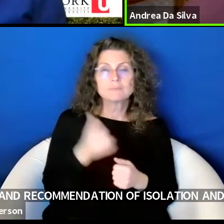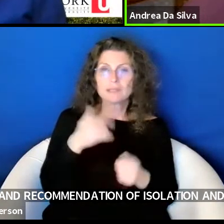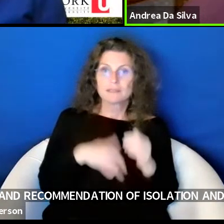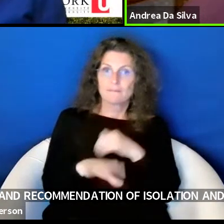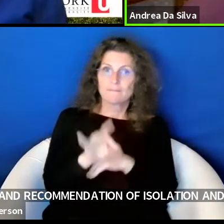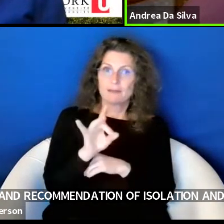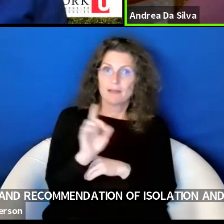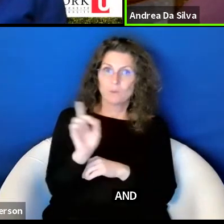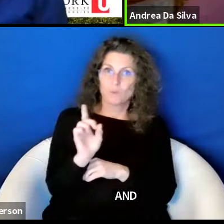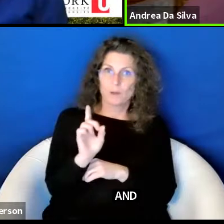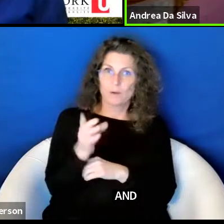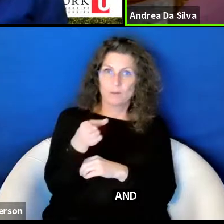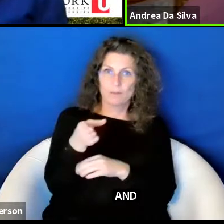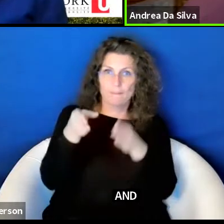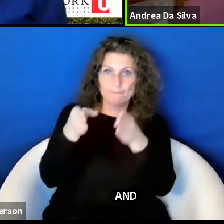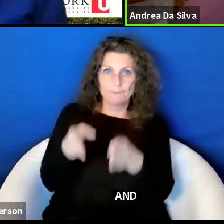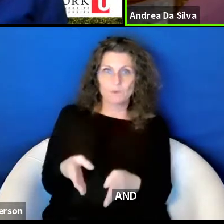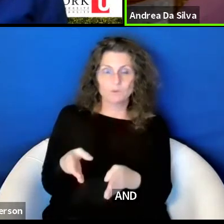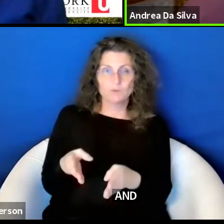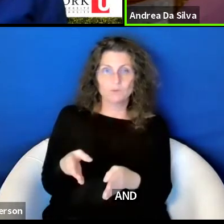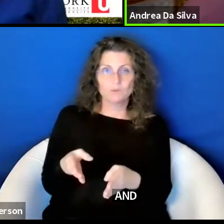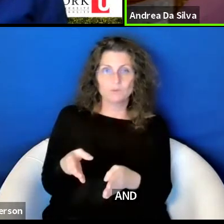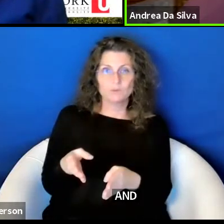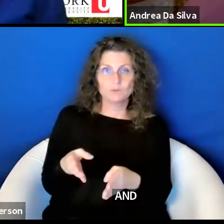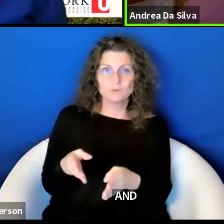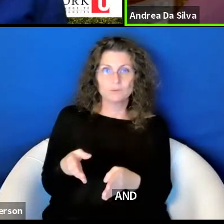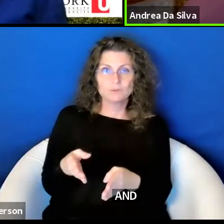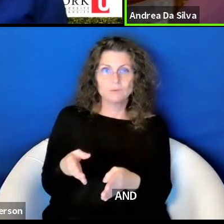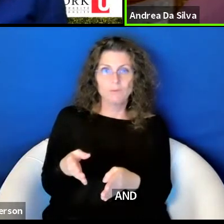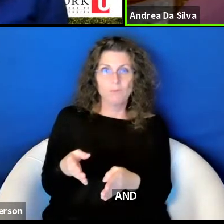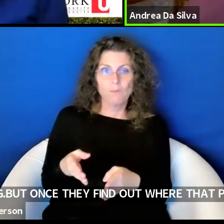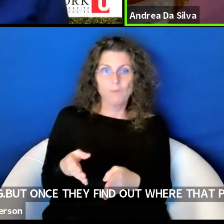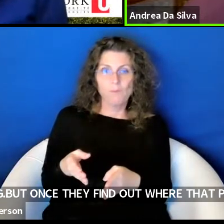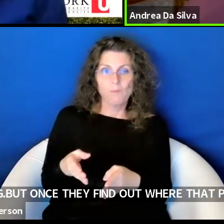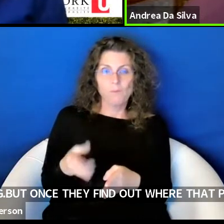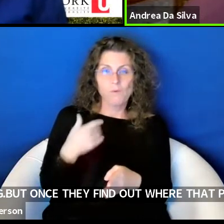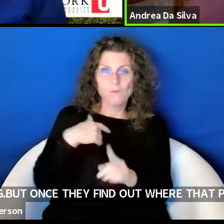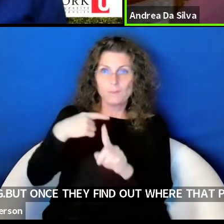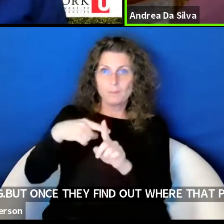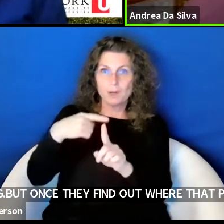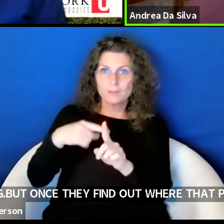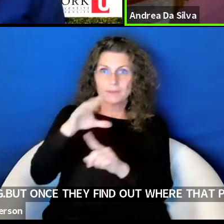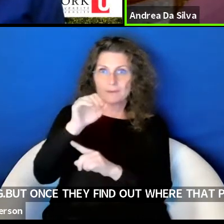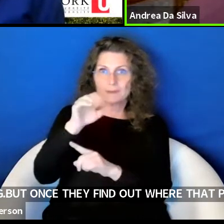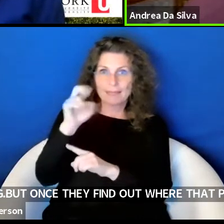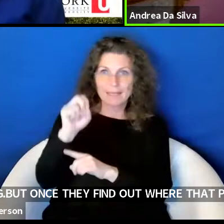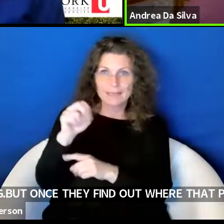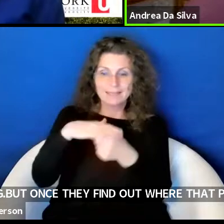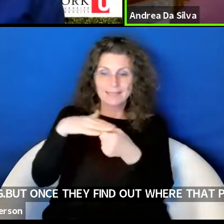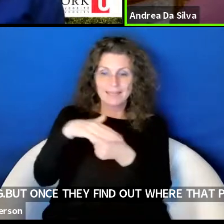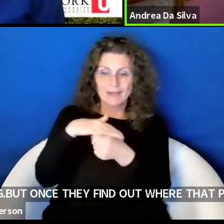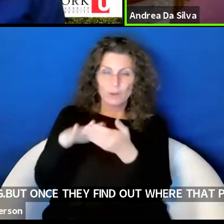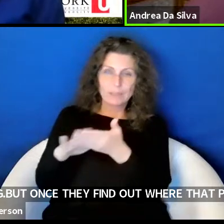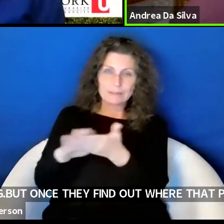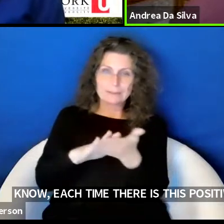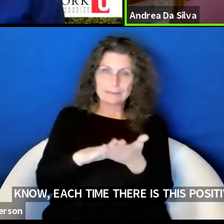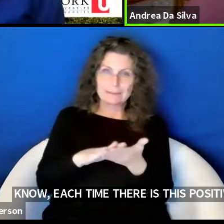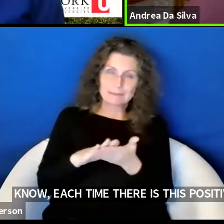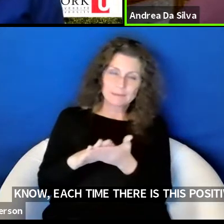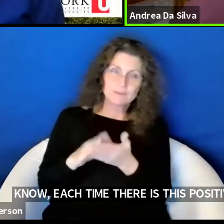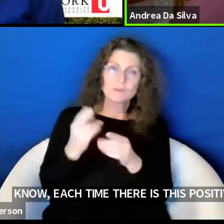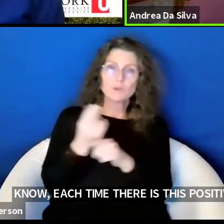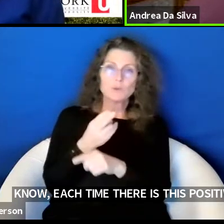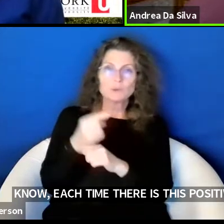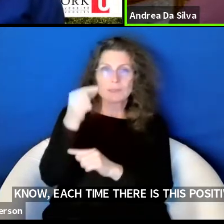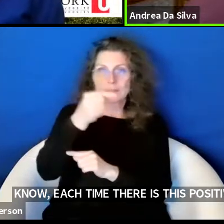person, each time there is this positive case, the area is sanitized using government approved